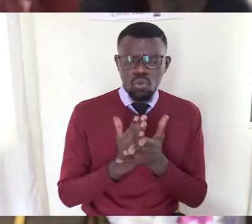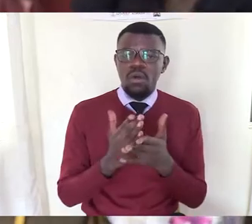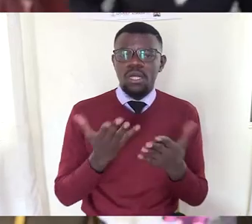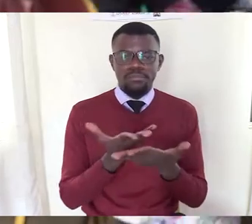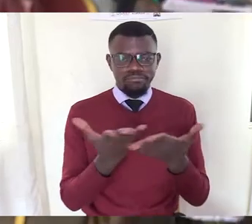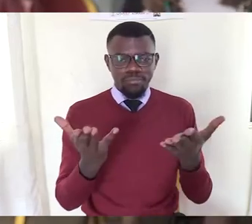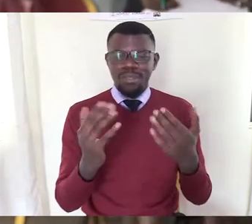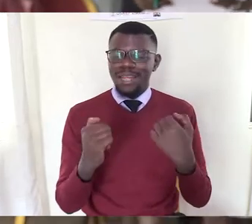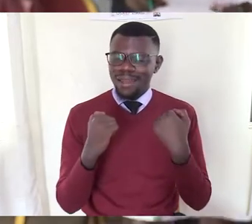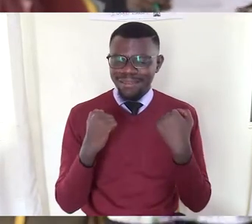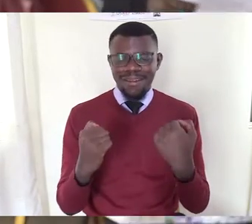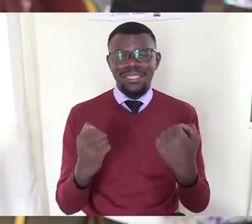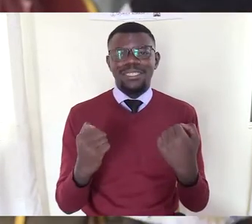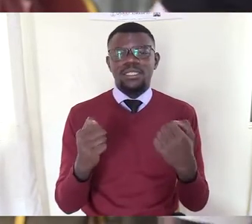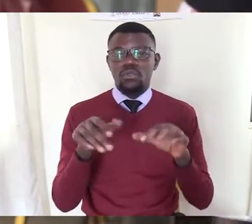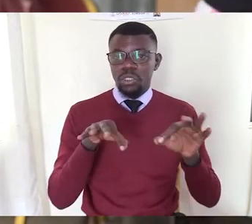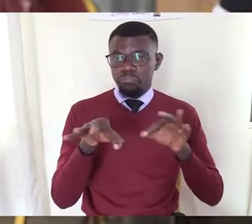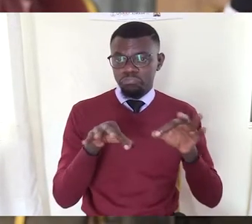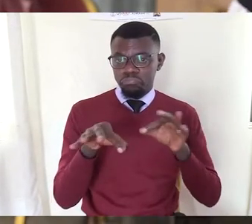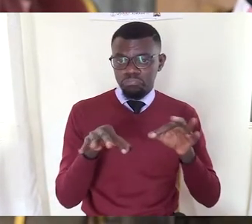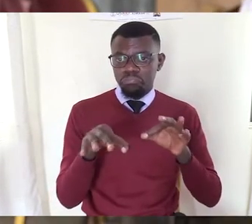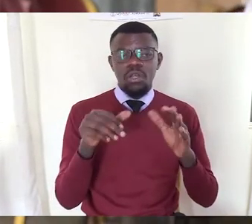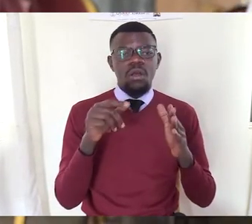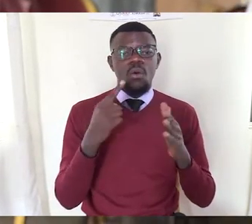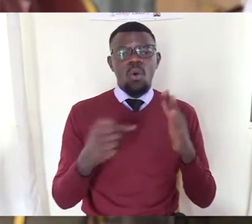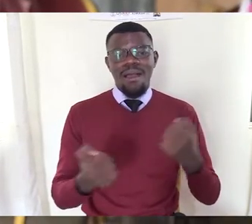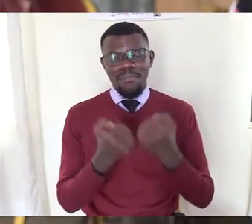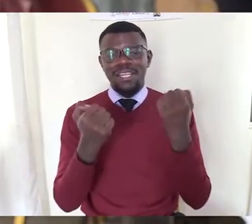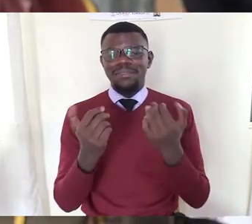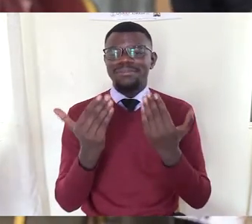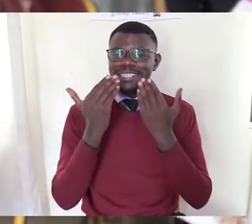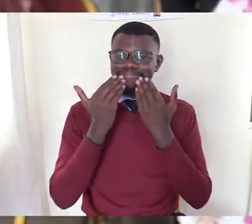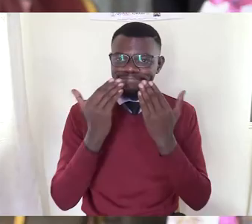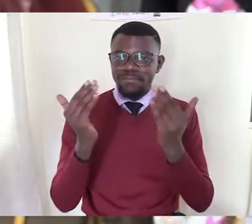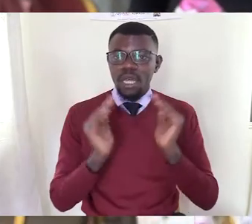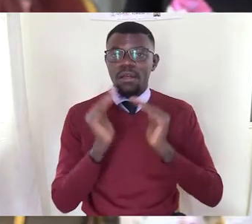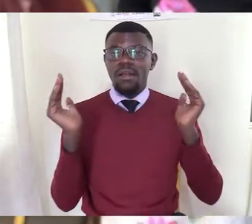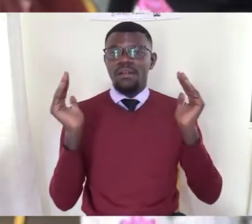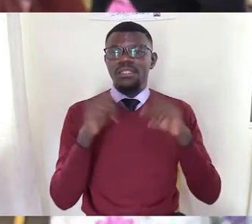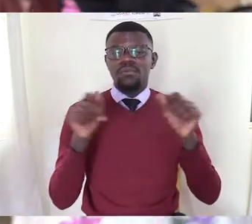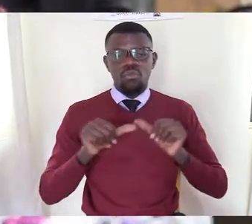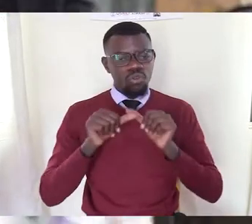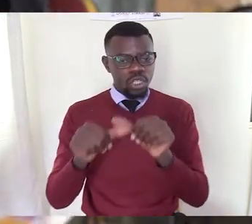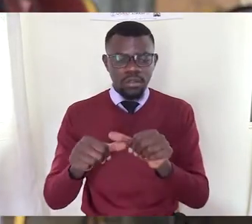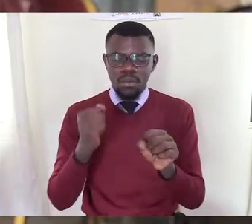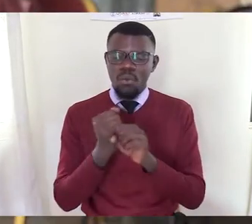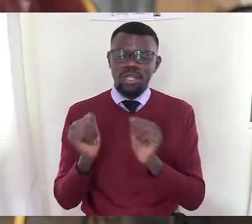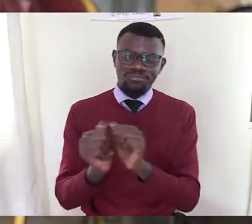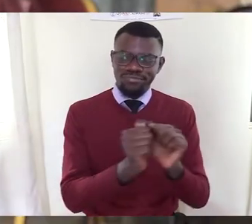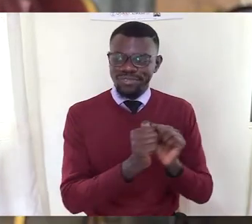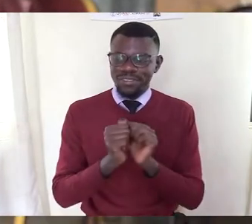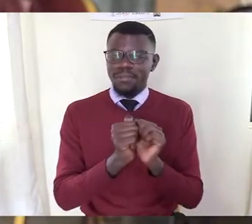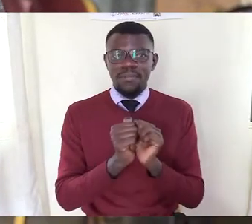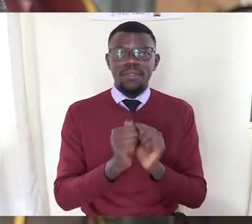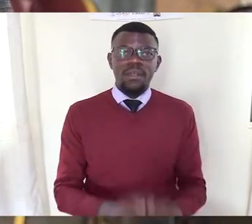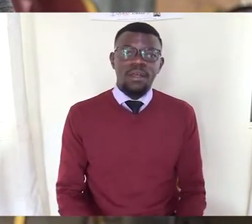tell someone else what you went through. So thank you very much. And we'll continue working with you the journey,